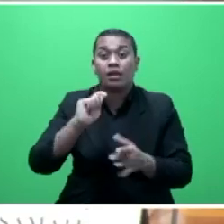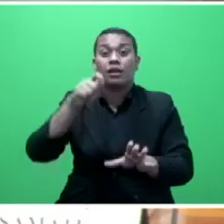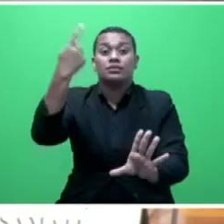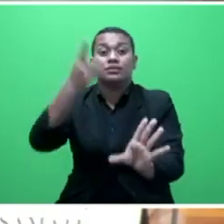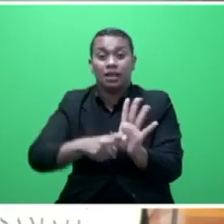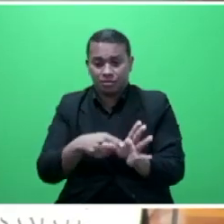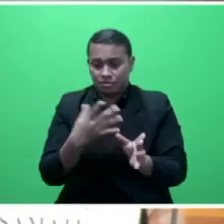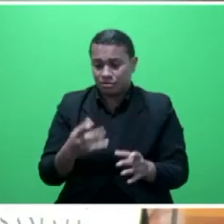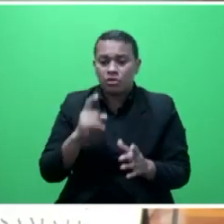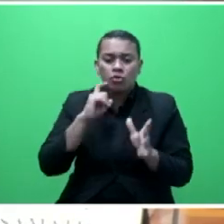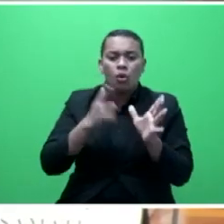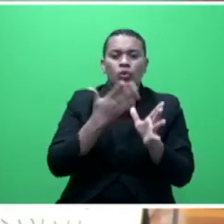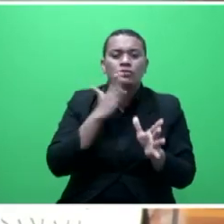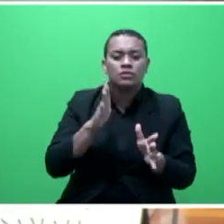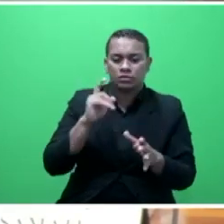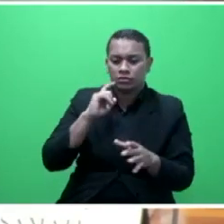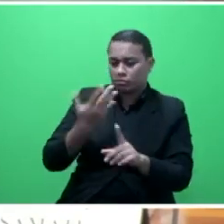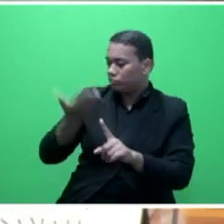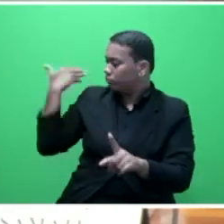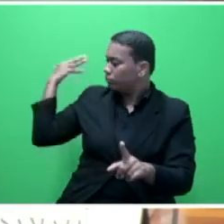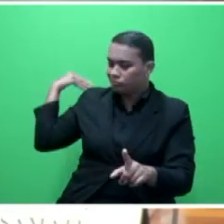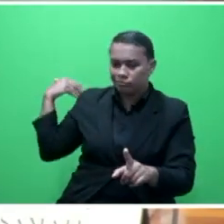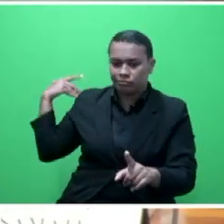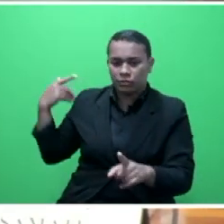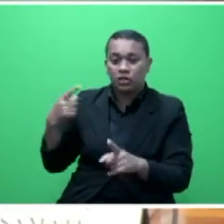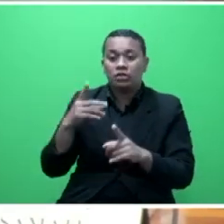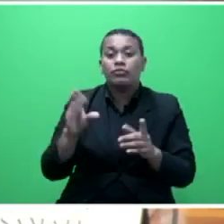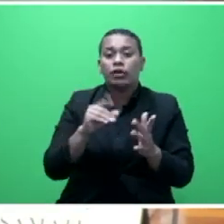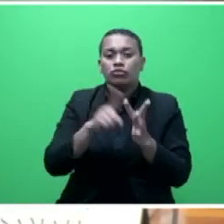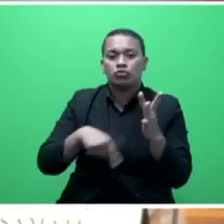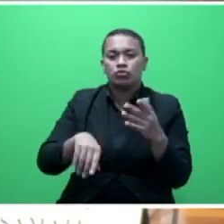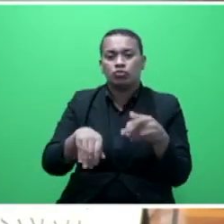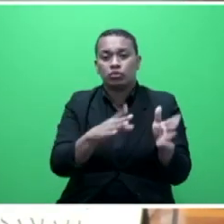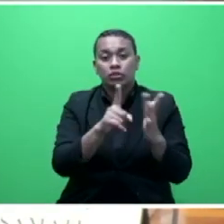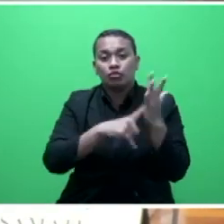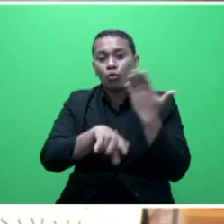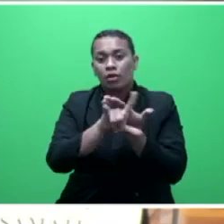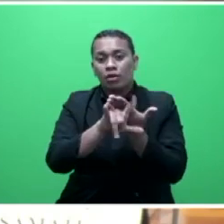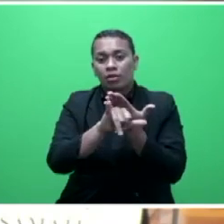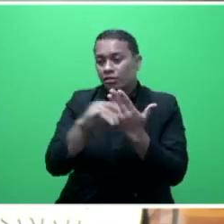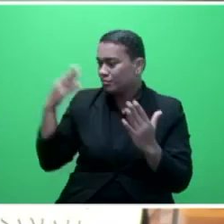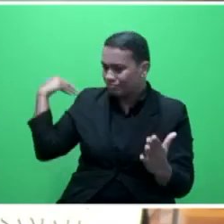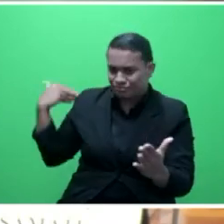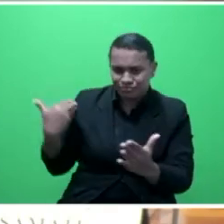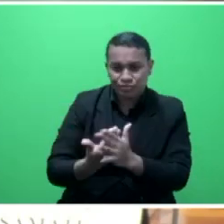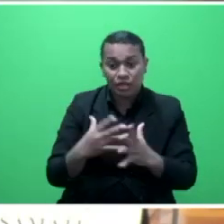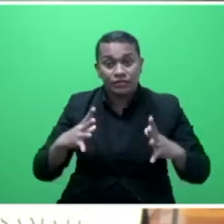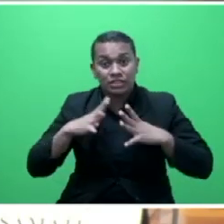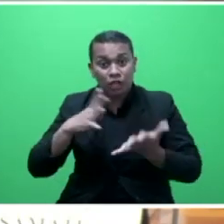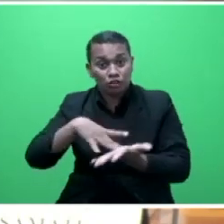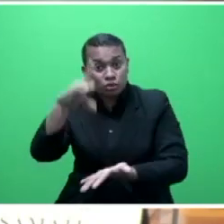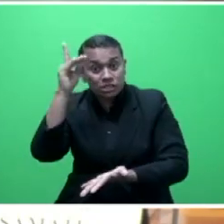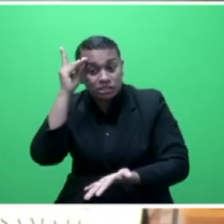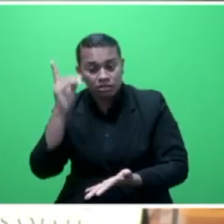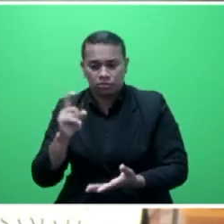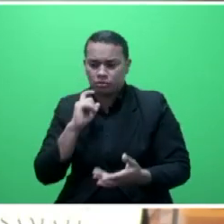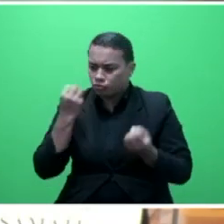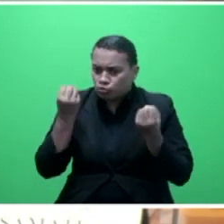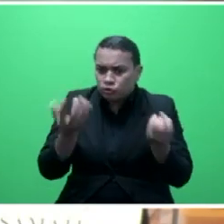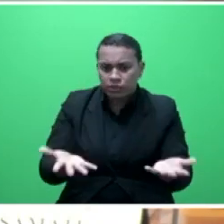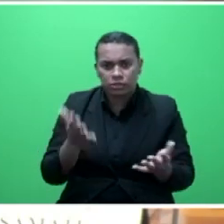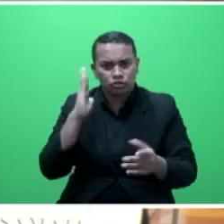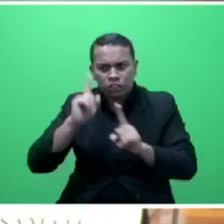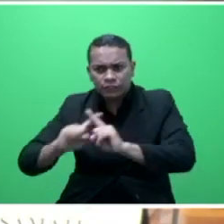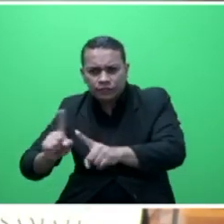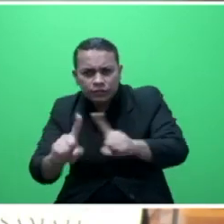to July. We'll be redistributing the free education grants, Mr. Speaker, sir, to schools, assigning resources more